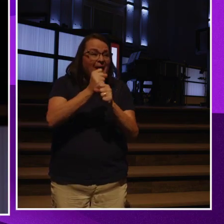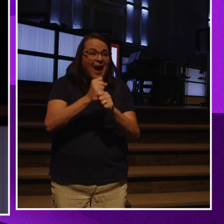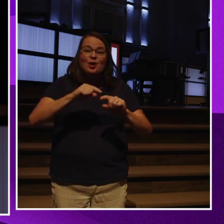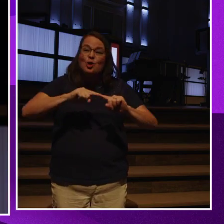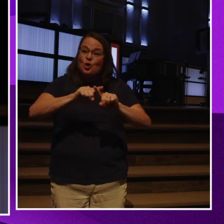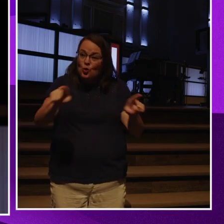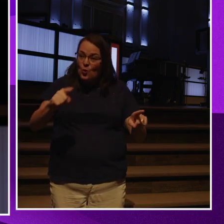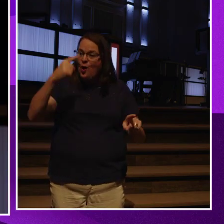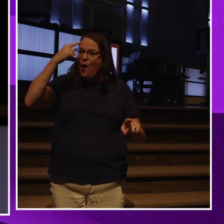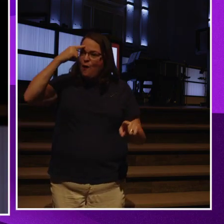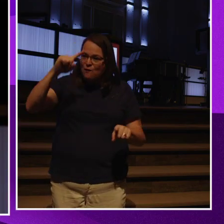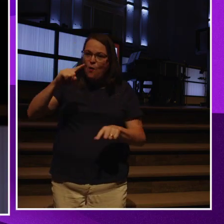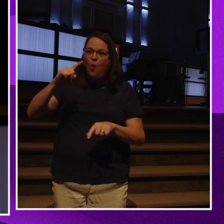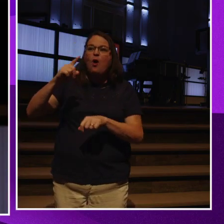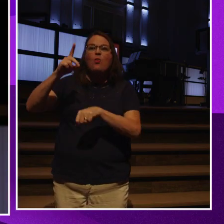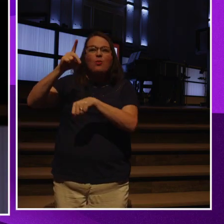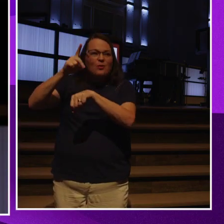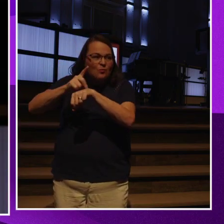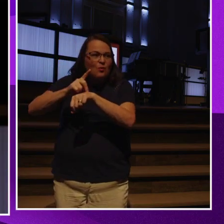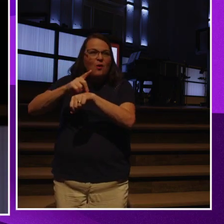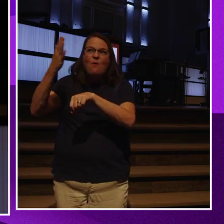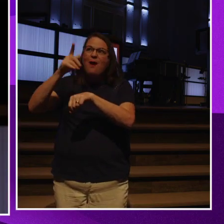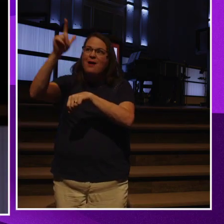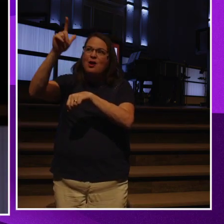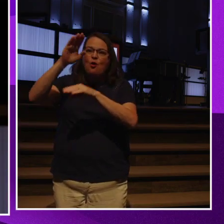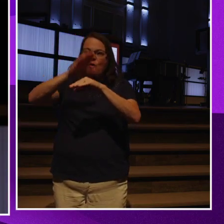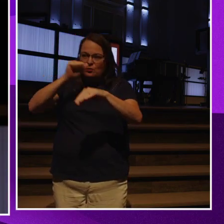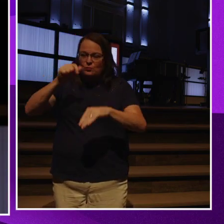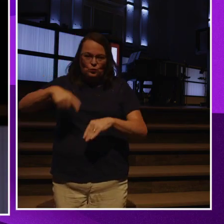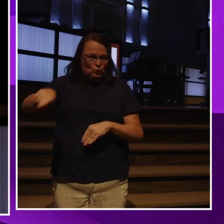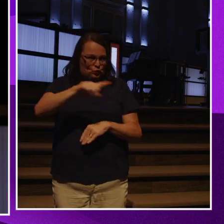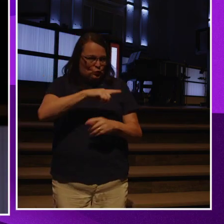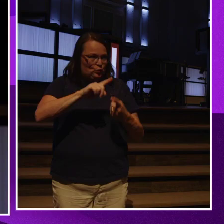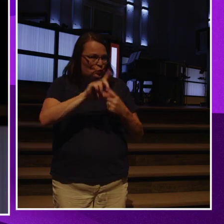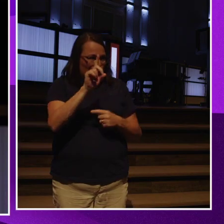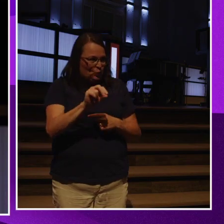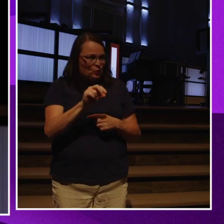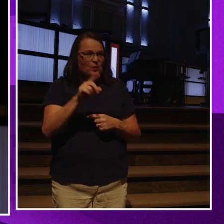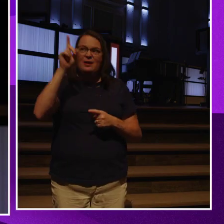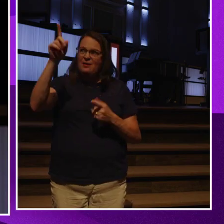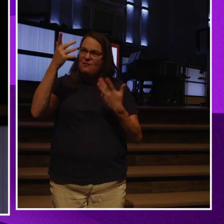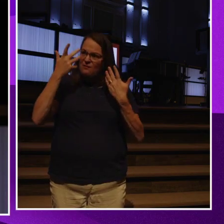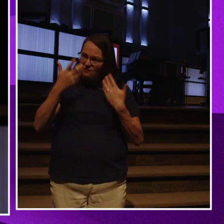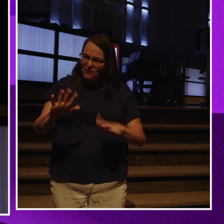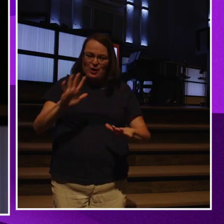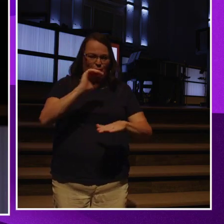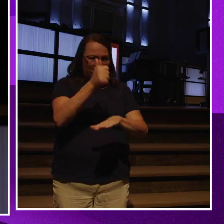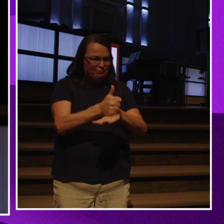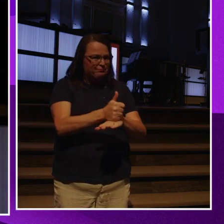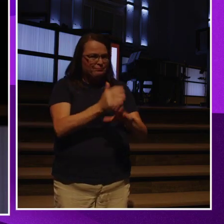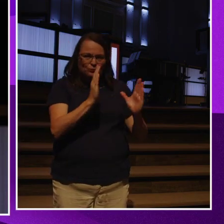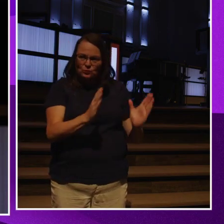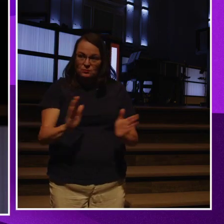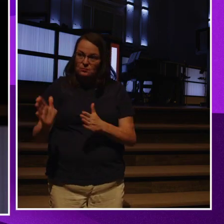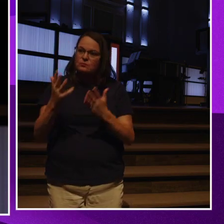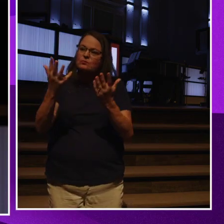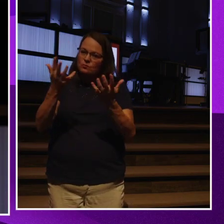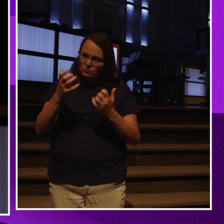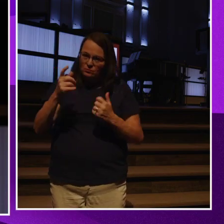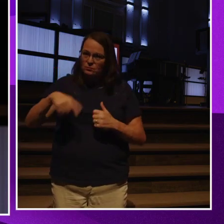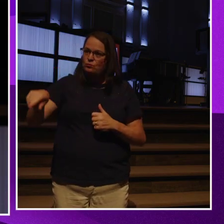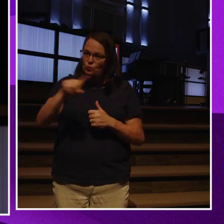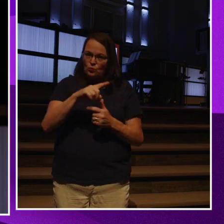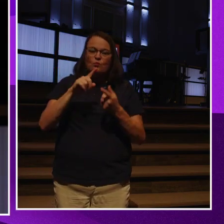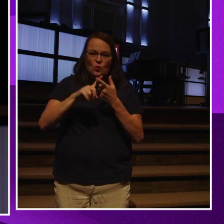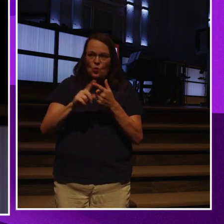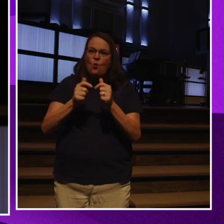the work he has called you to do. And he's prepared that work for you to do. And he wants you to do it, and that you should